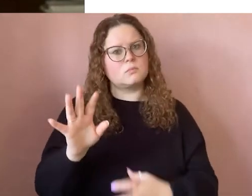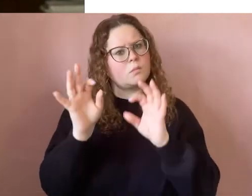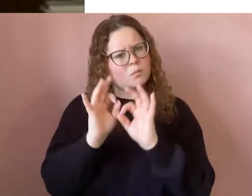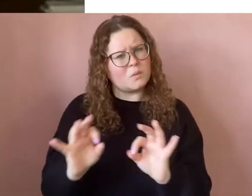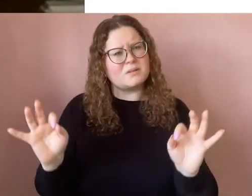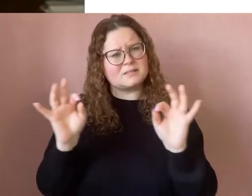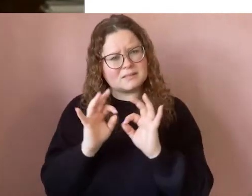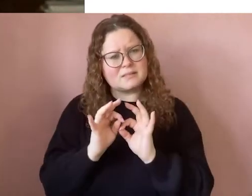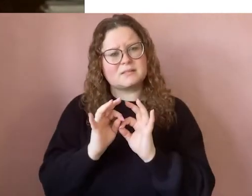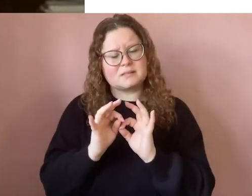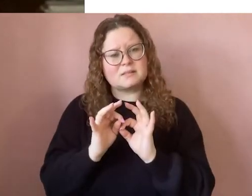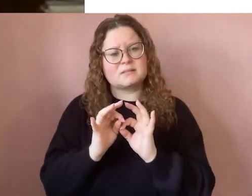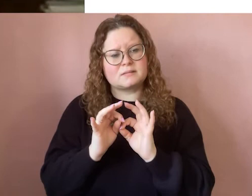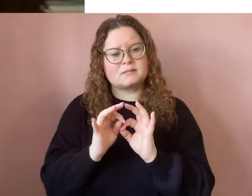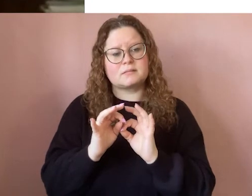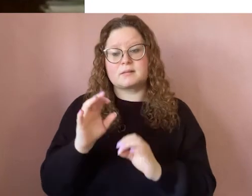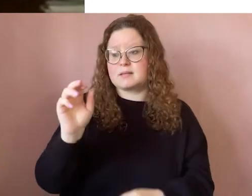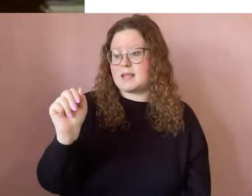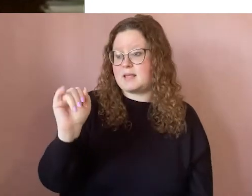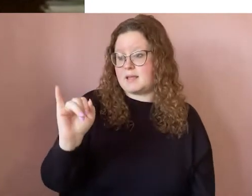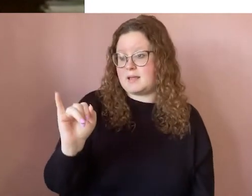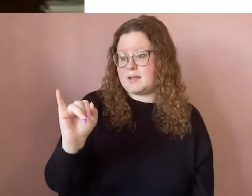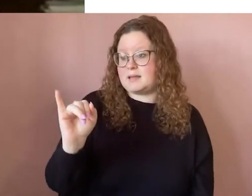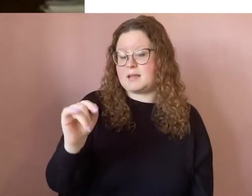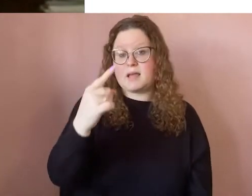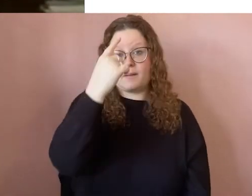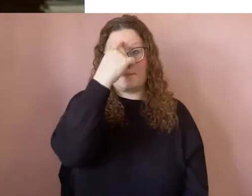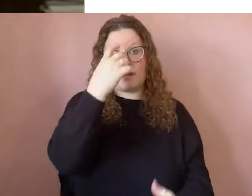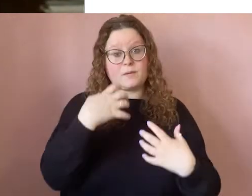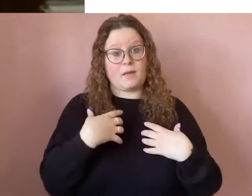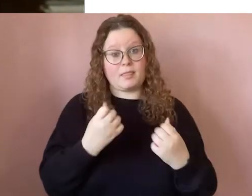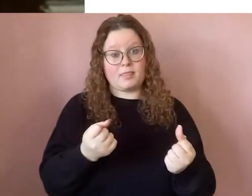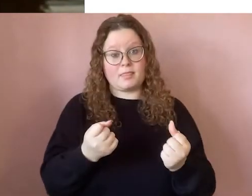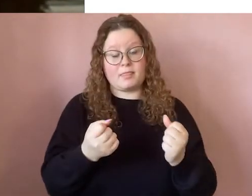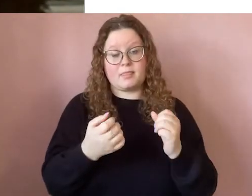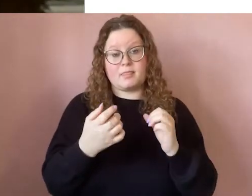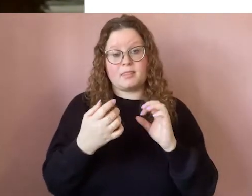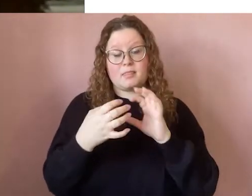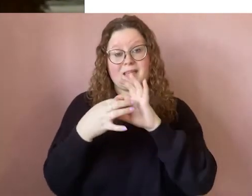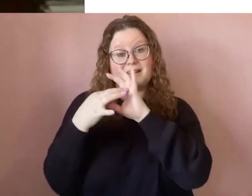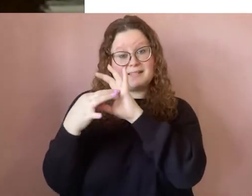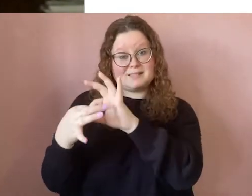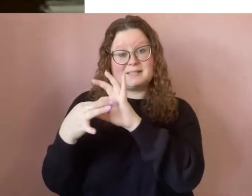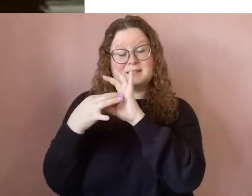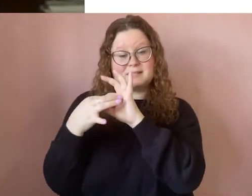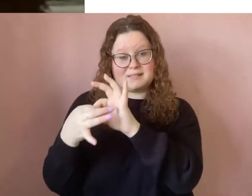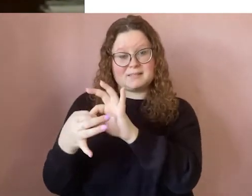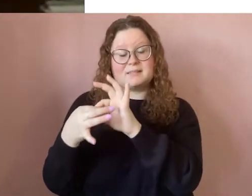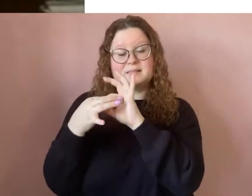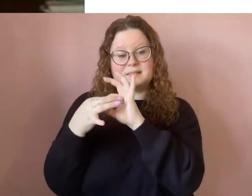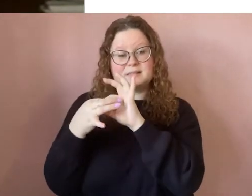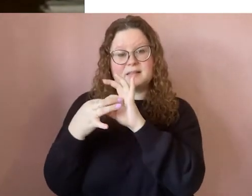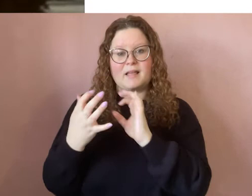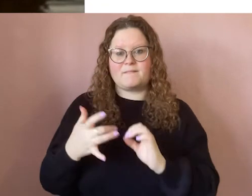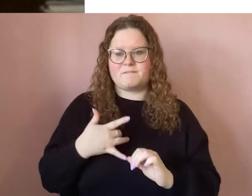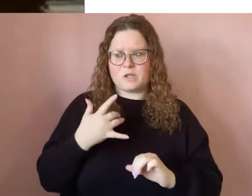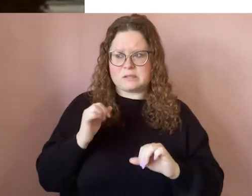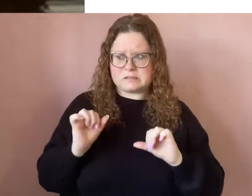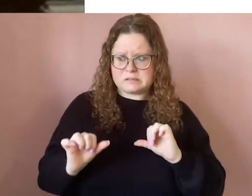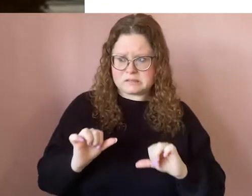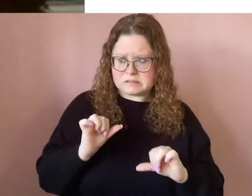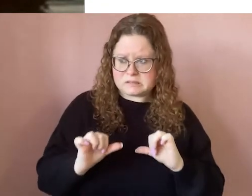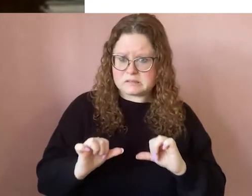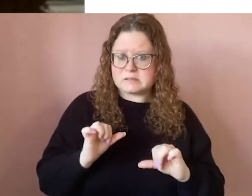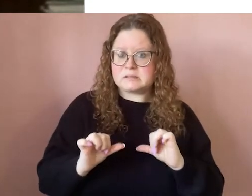find in ourselves and in our institutions, and we will begin to push for this as individuals and as